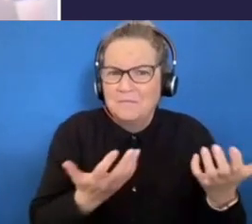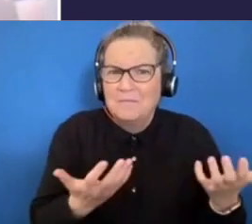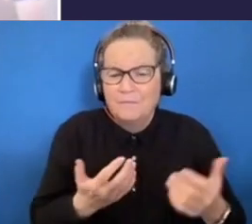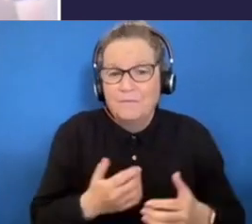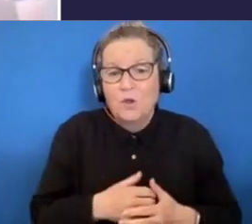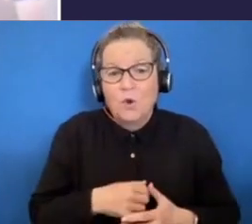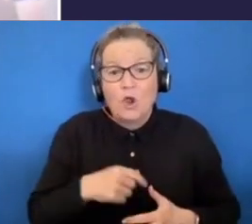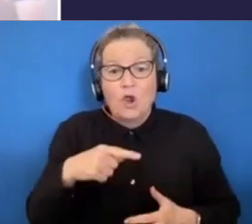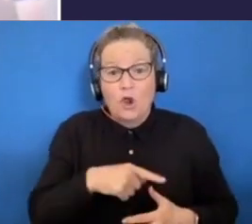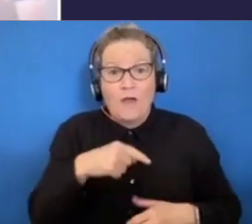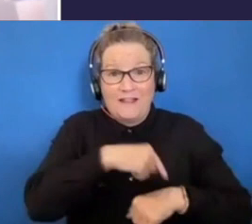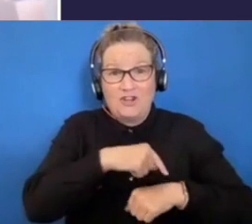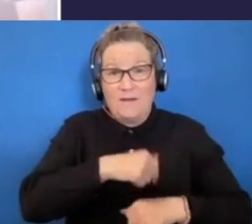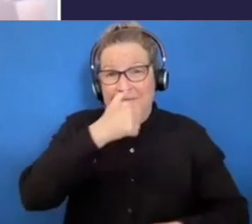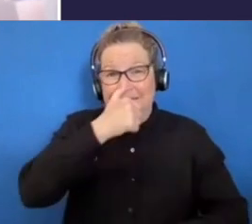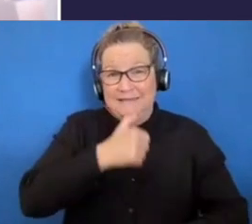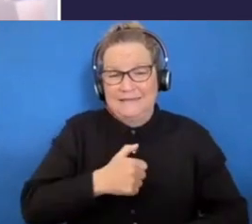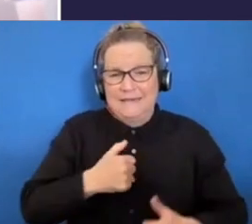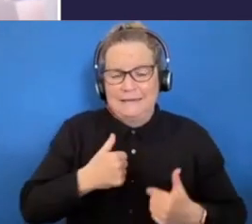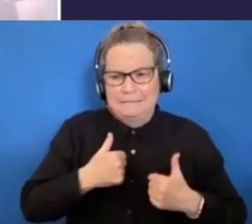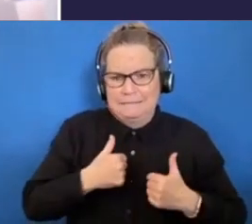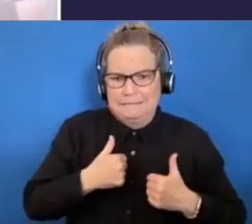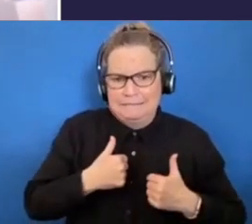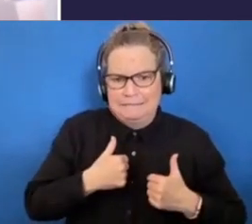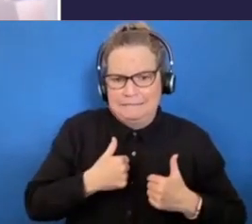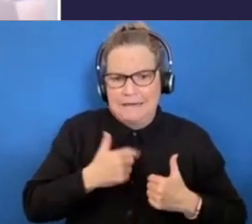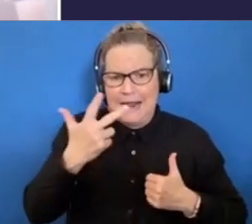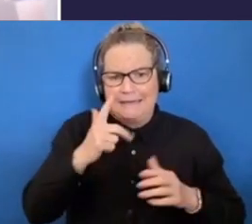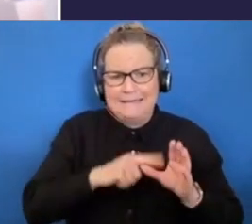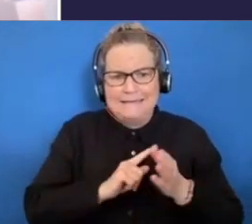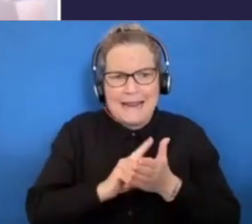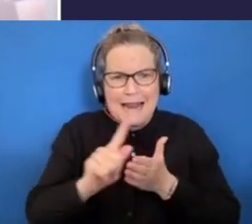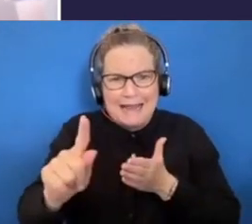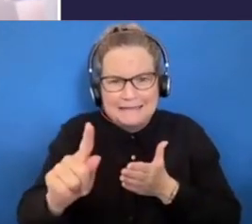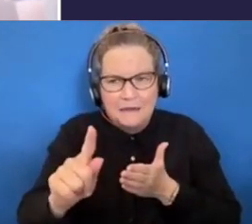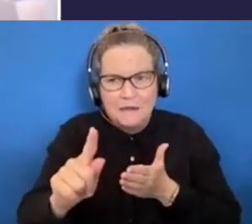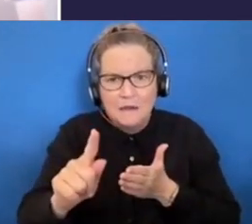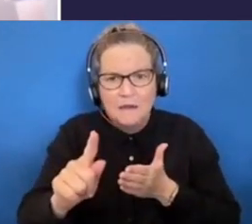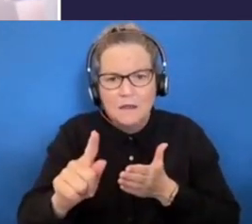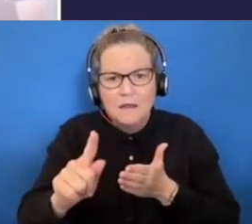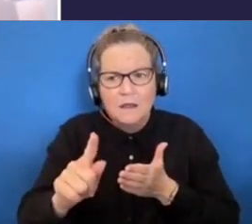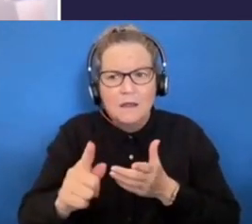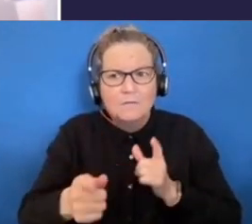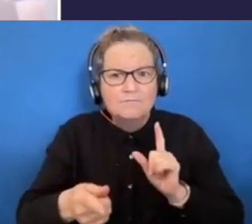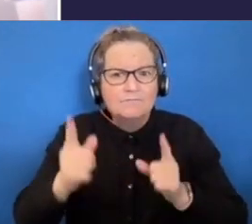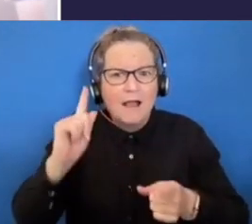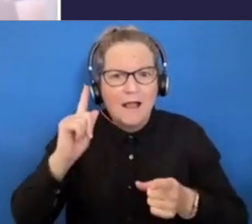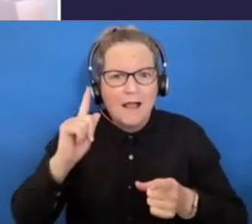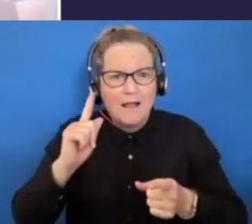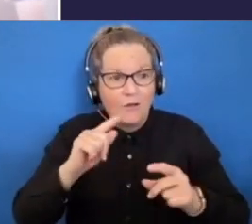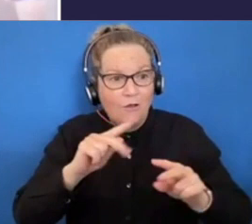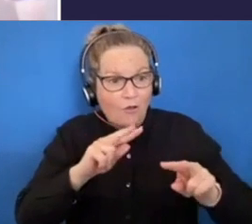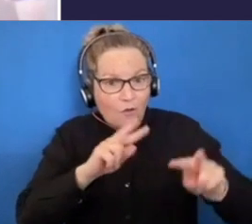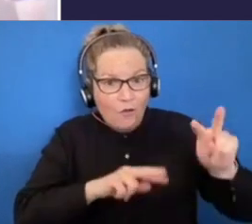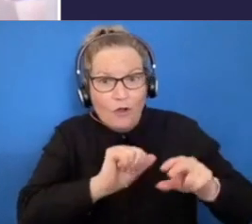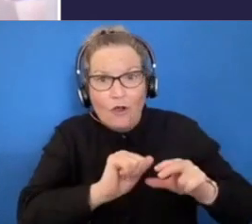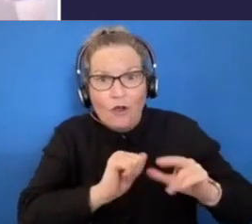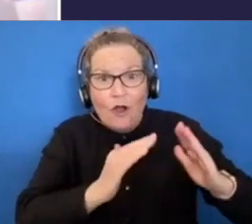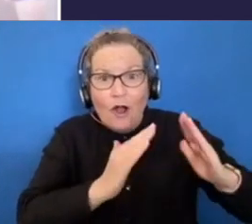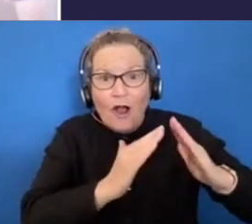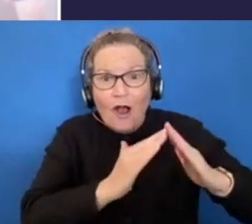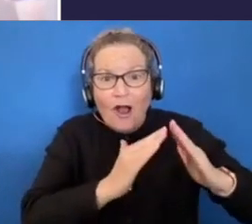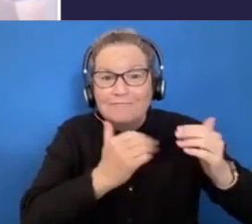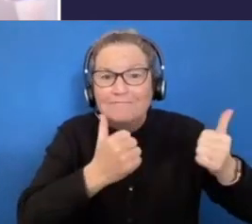we didn't know what that was, but, 18 years later, we have got a pretty good picture, and you get to see Jess there, and she really and truly is living in her own